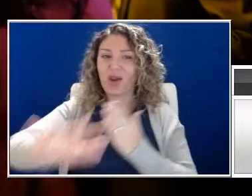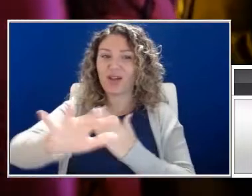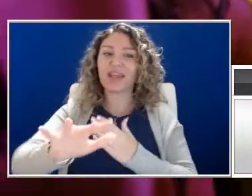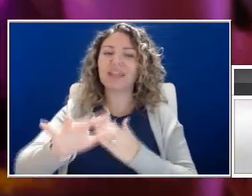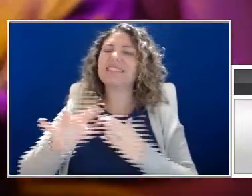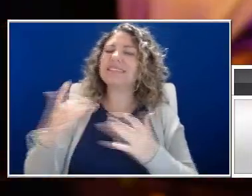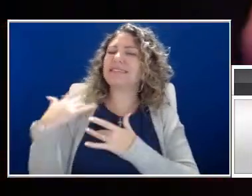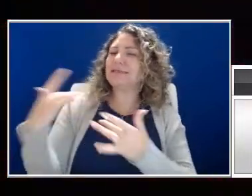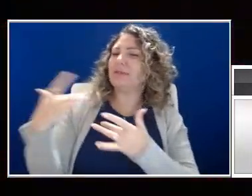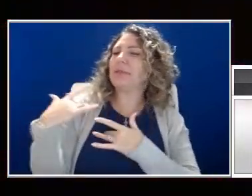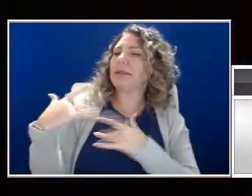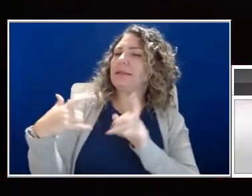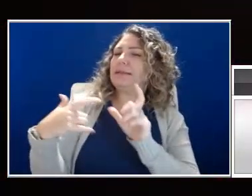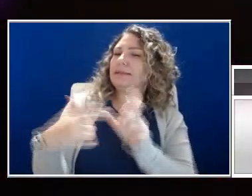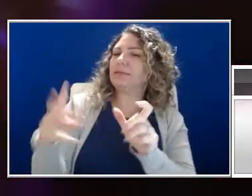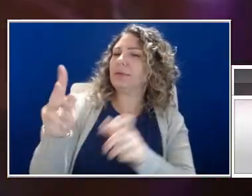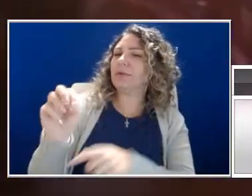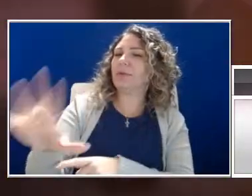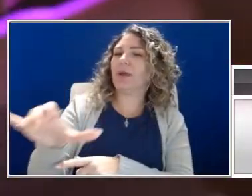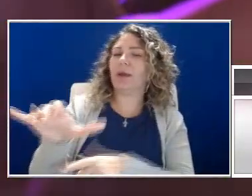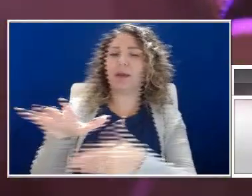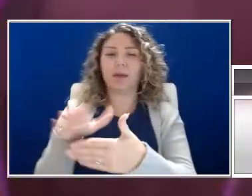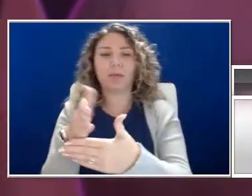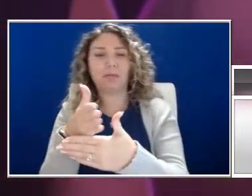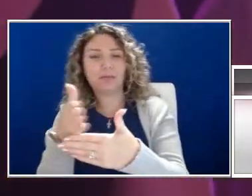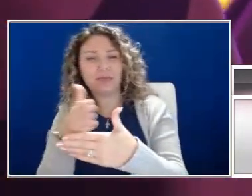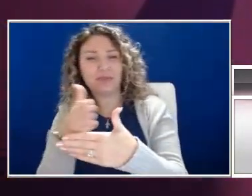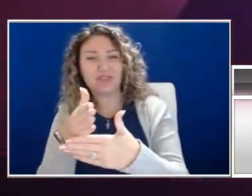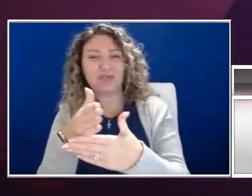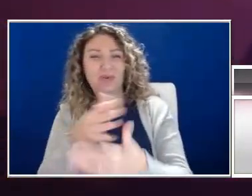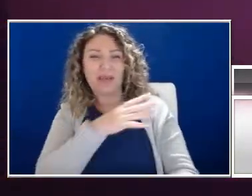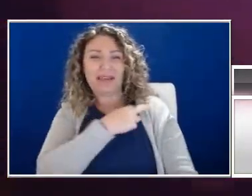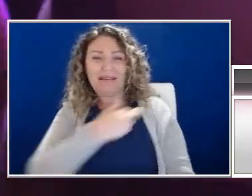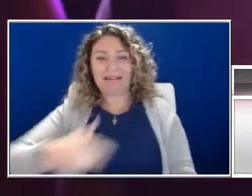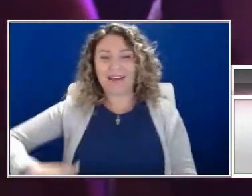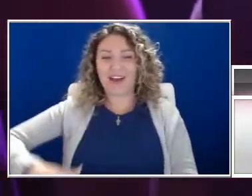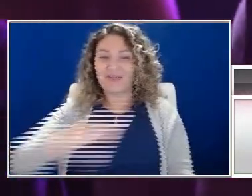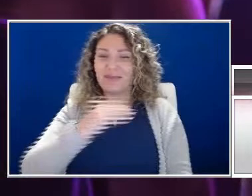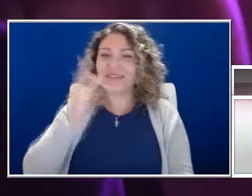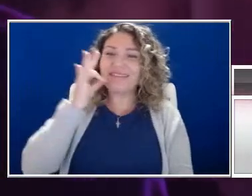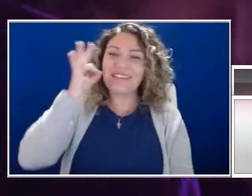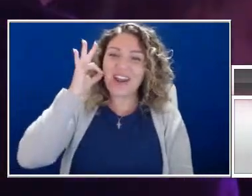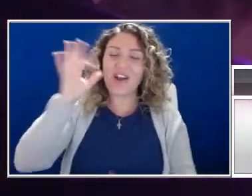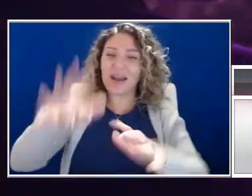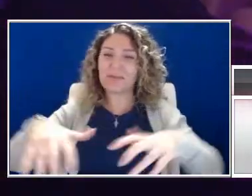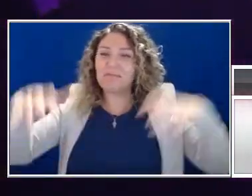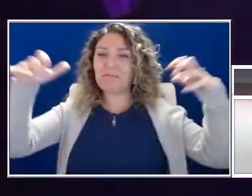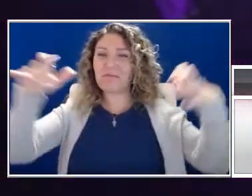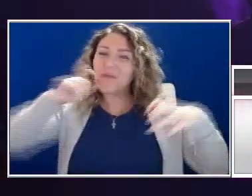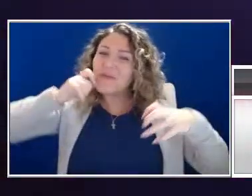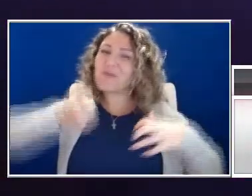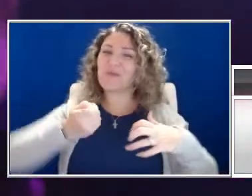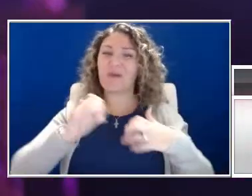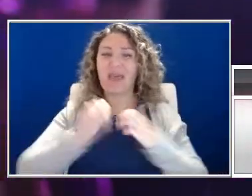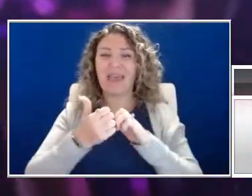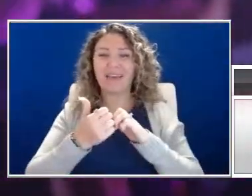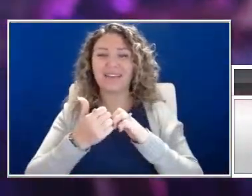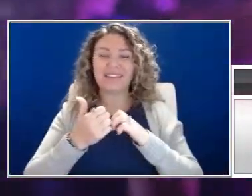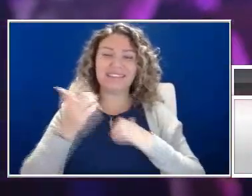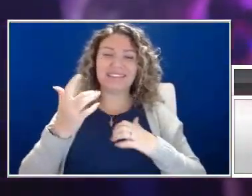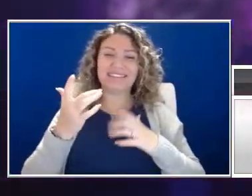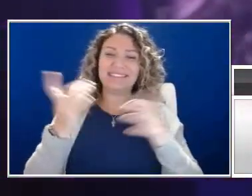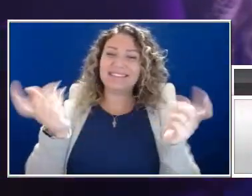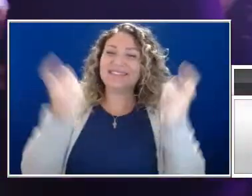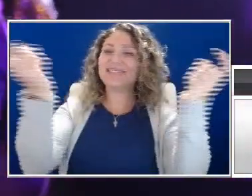in the parking lot between Kauffman and Arrowhead Stadium. So a very cool, unique way to celebrate. In addition to some of the great food and drink, this